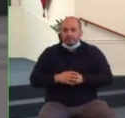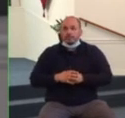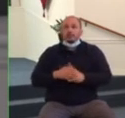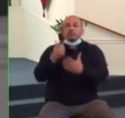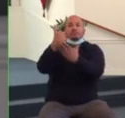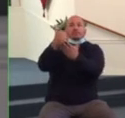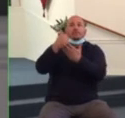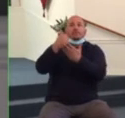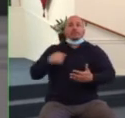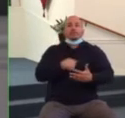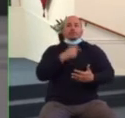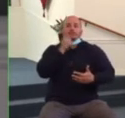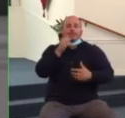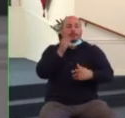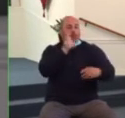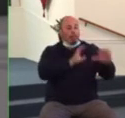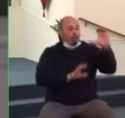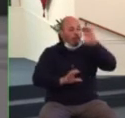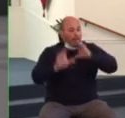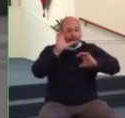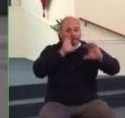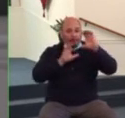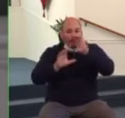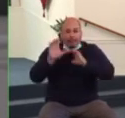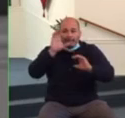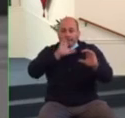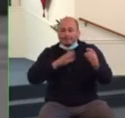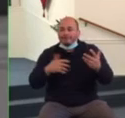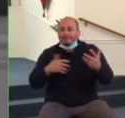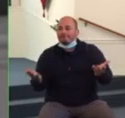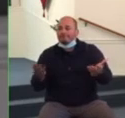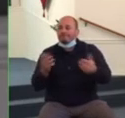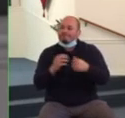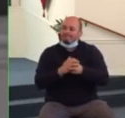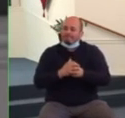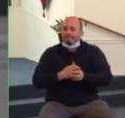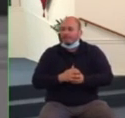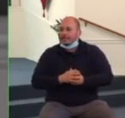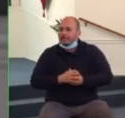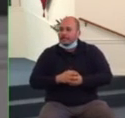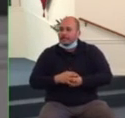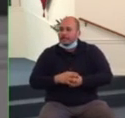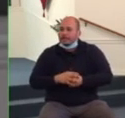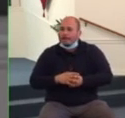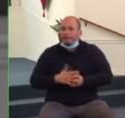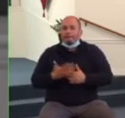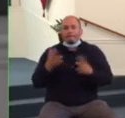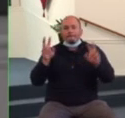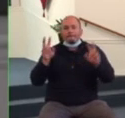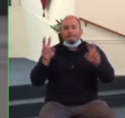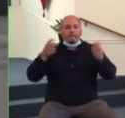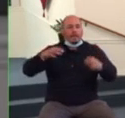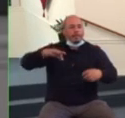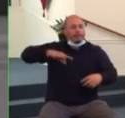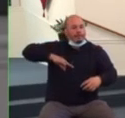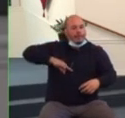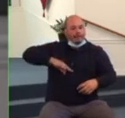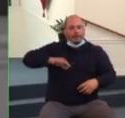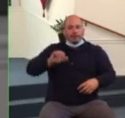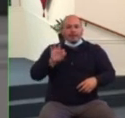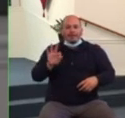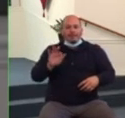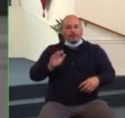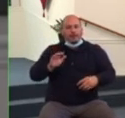the benefit of our group or the esteem of our group, but the benefit of your kingdom. Help us, Lord, not